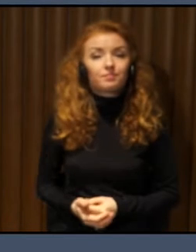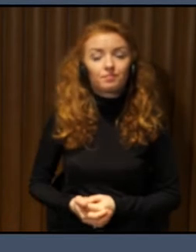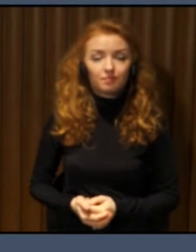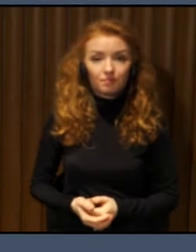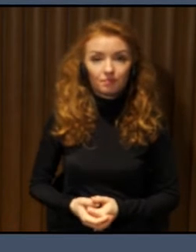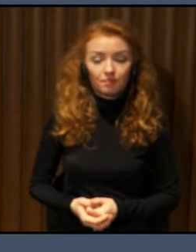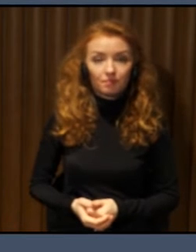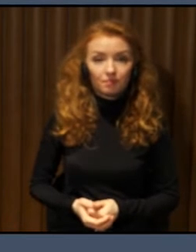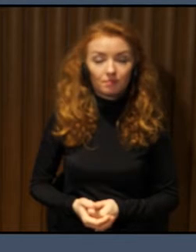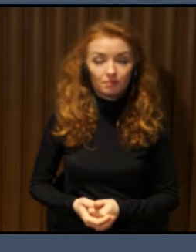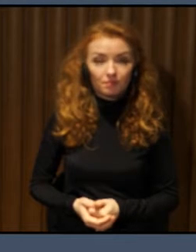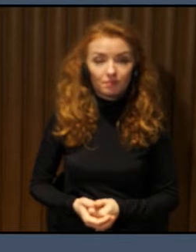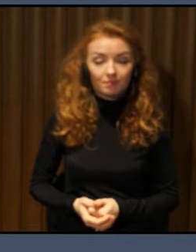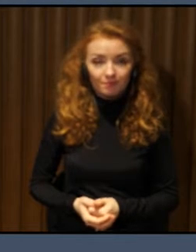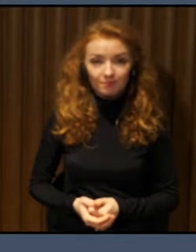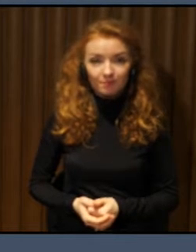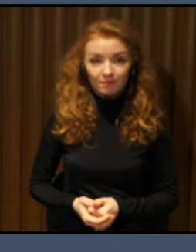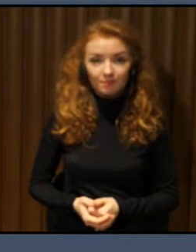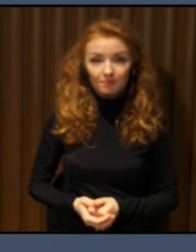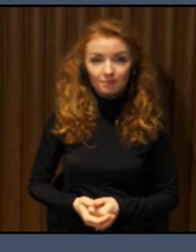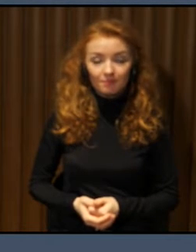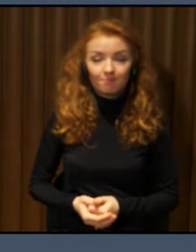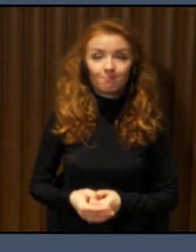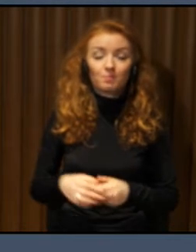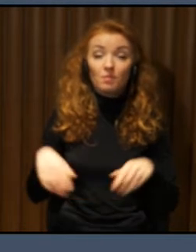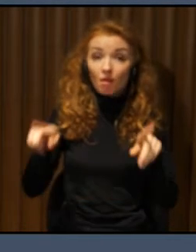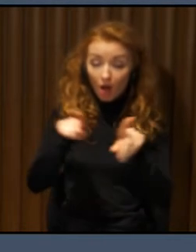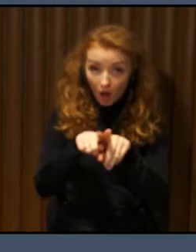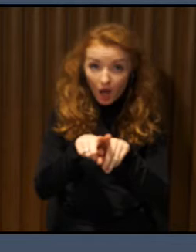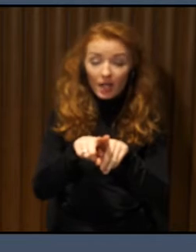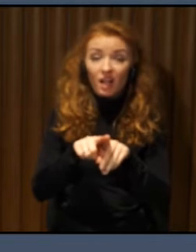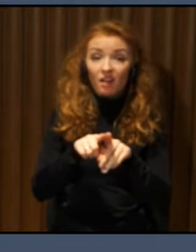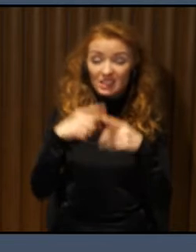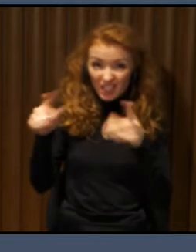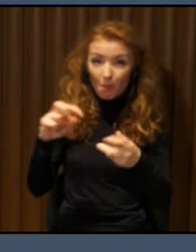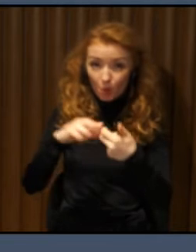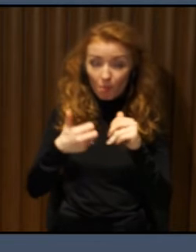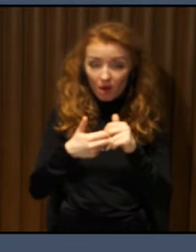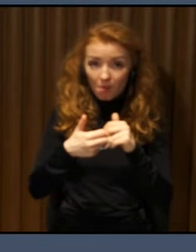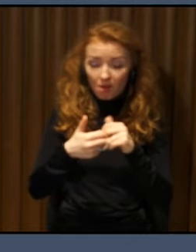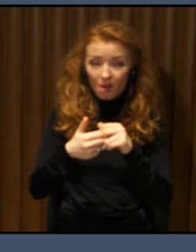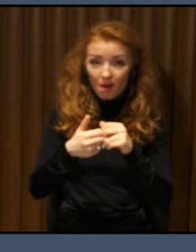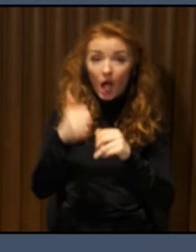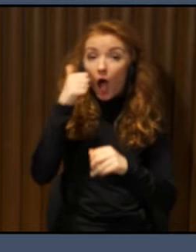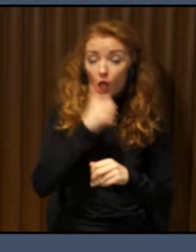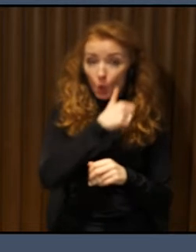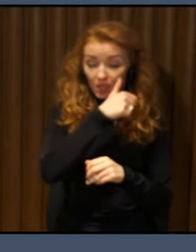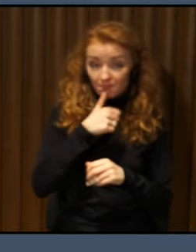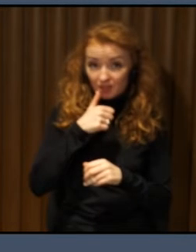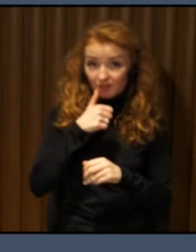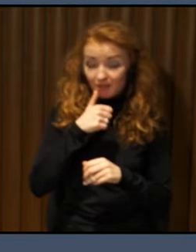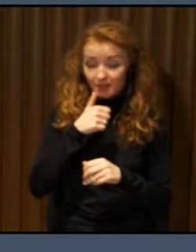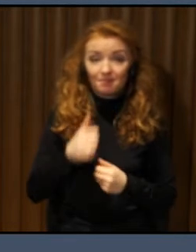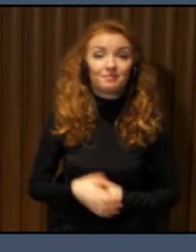contact. The other part people really struggle with too is anonymity. So in this case, let's say if there's